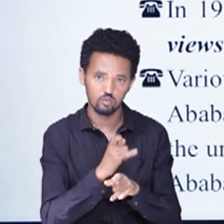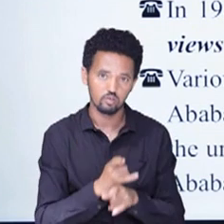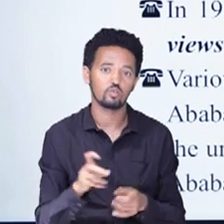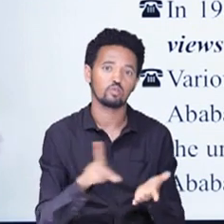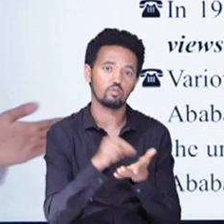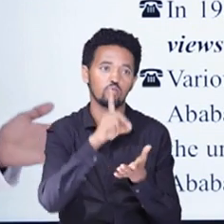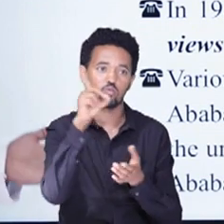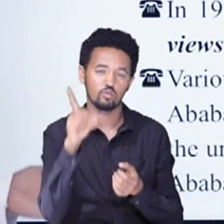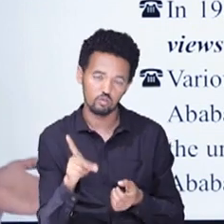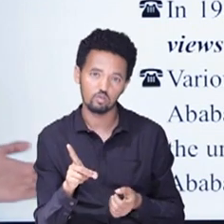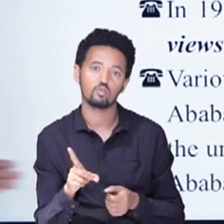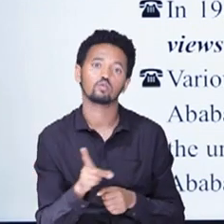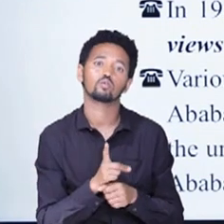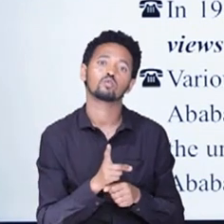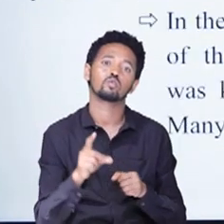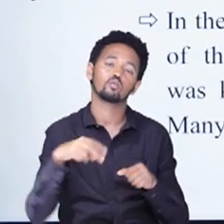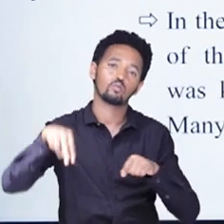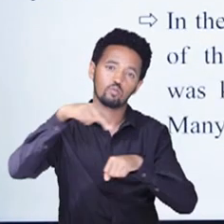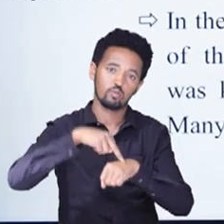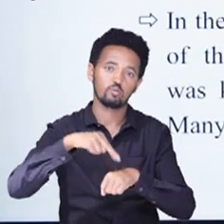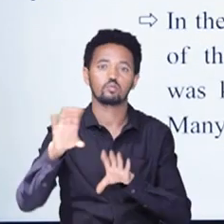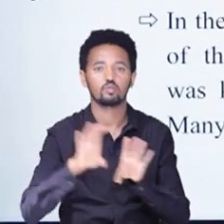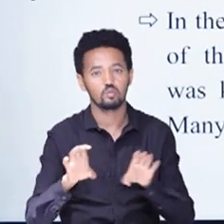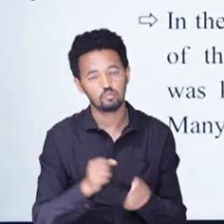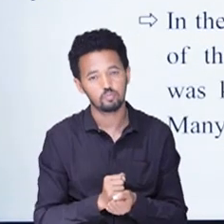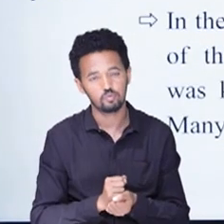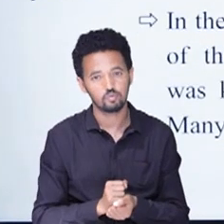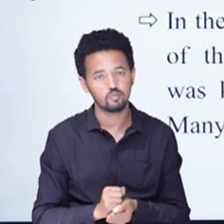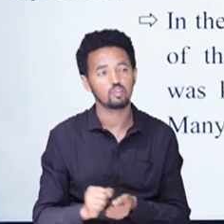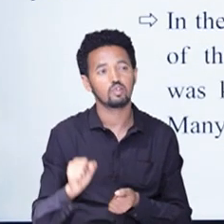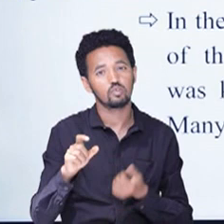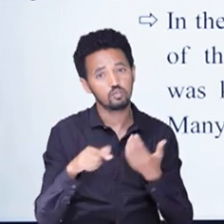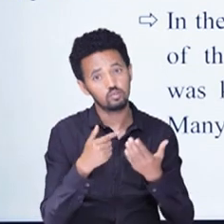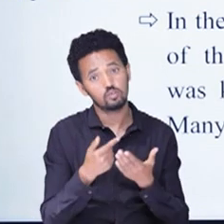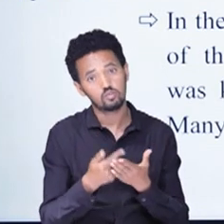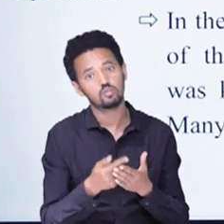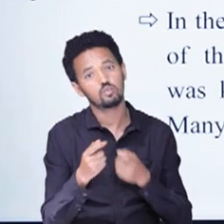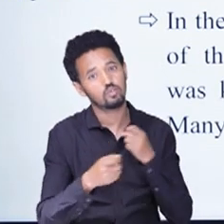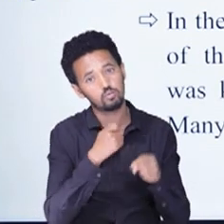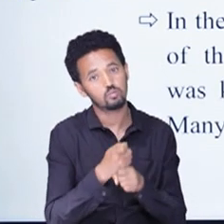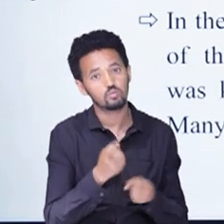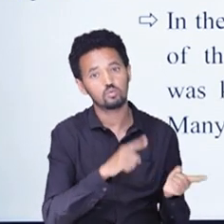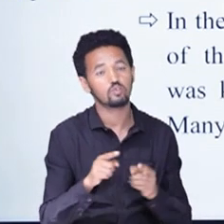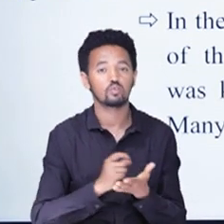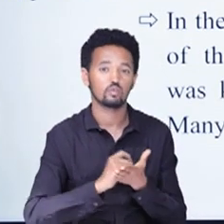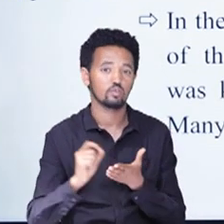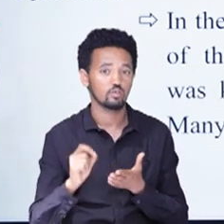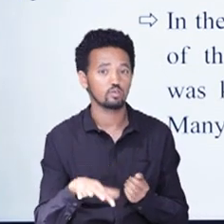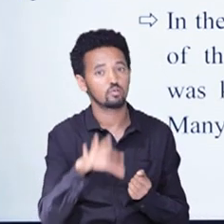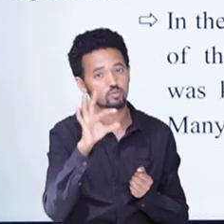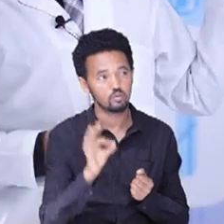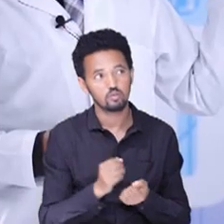University Student Union of Addis Ababa. In the November 1969 issue of Struggle,